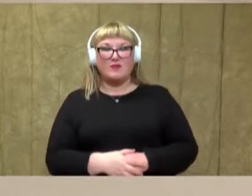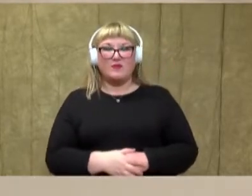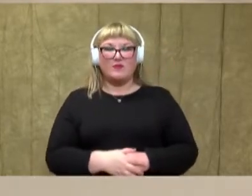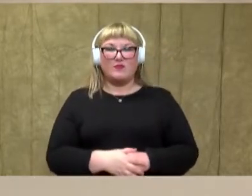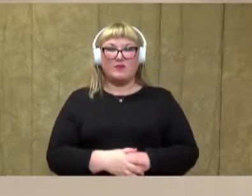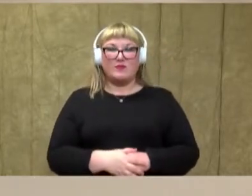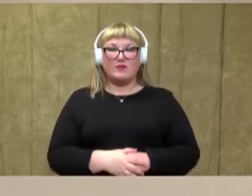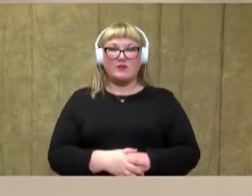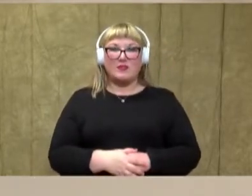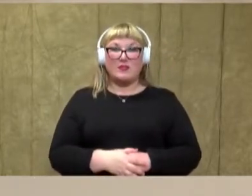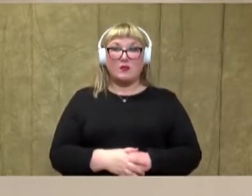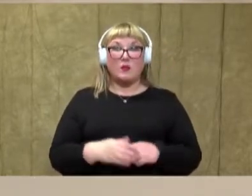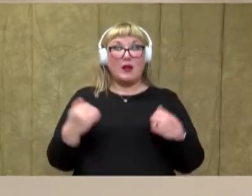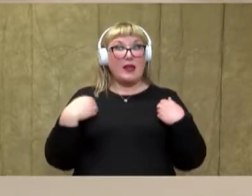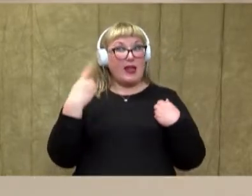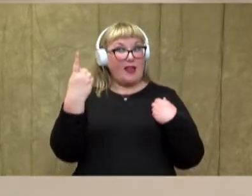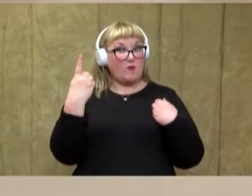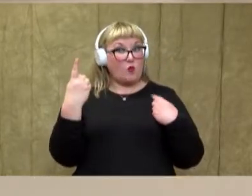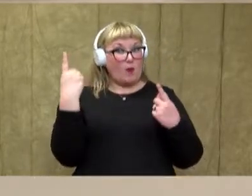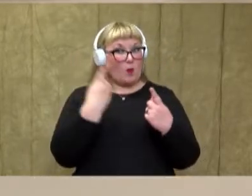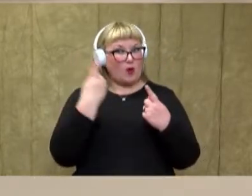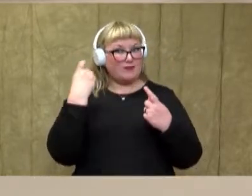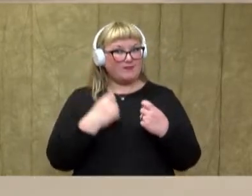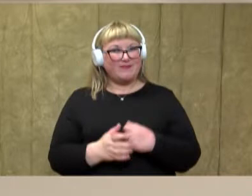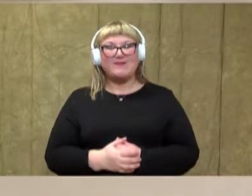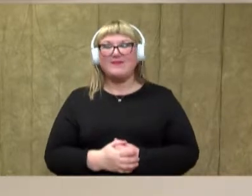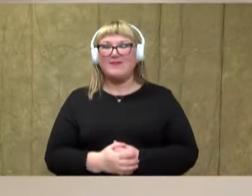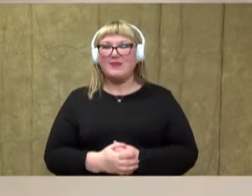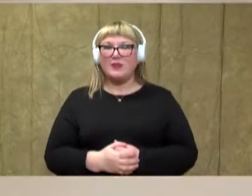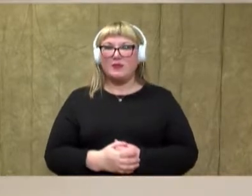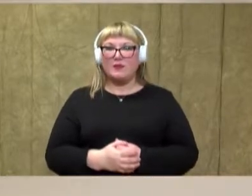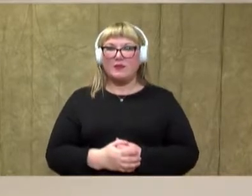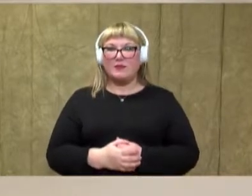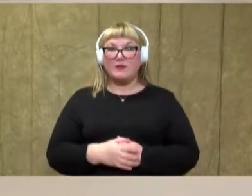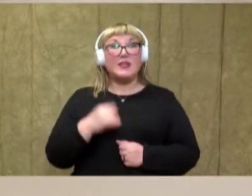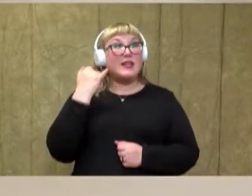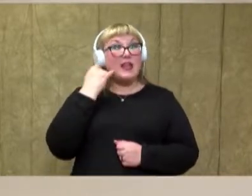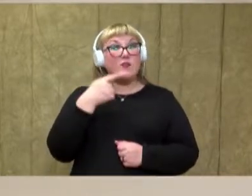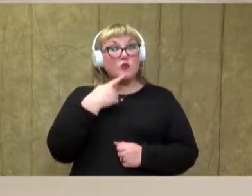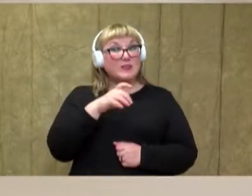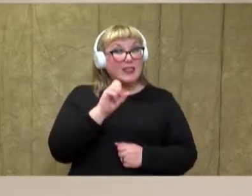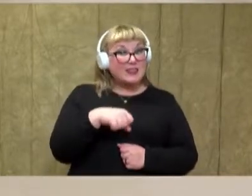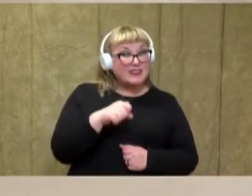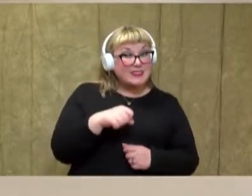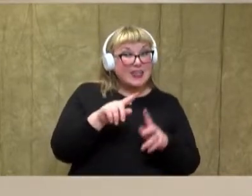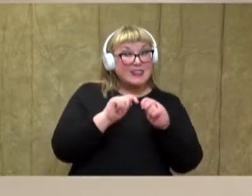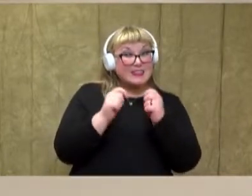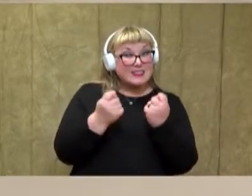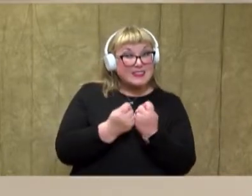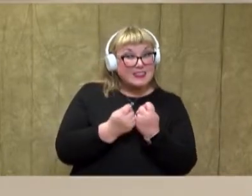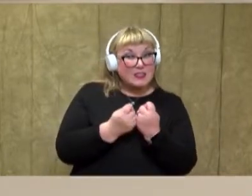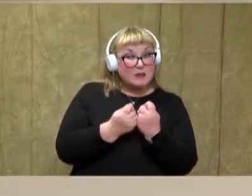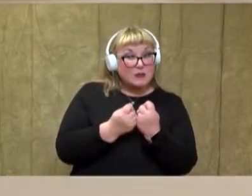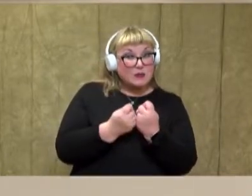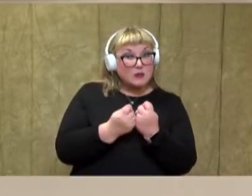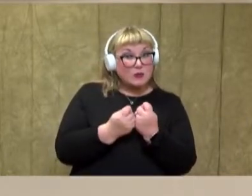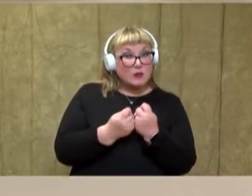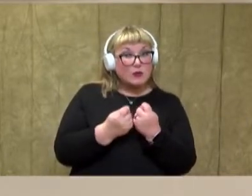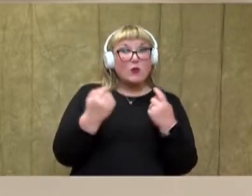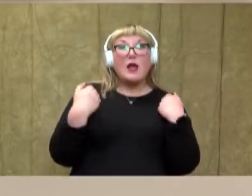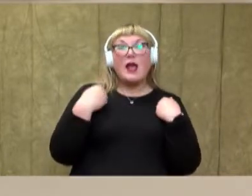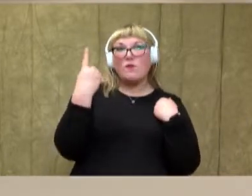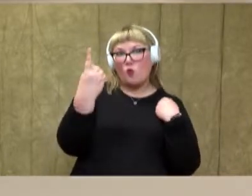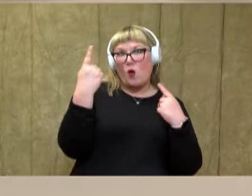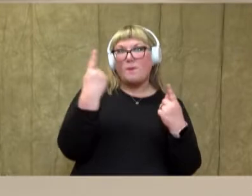sh digraph, we have 1 point. All right, so if you chose to go ahead and chose the blue team, I'm telling you, they